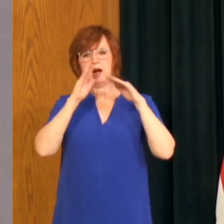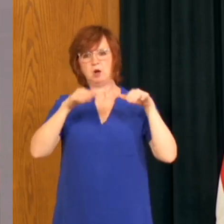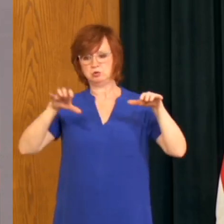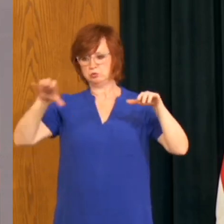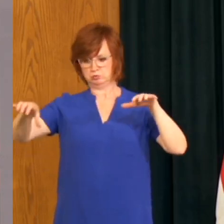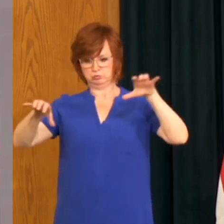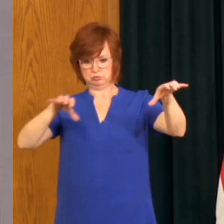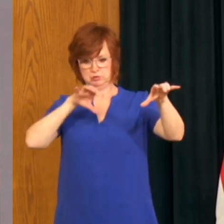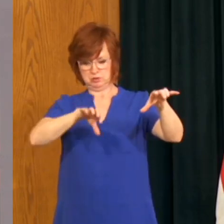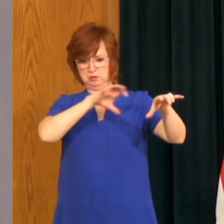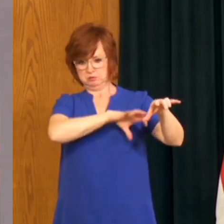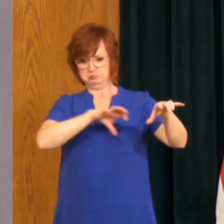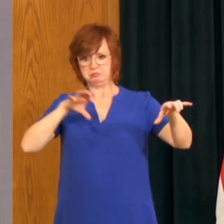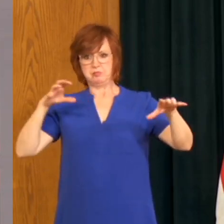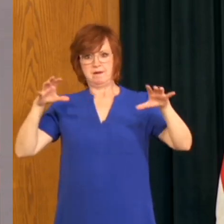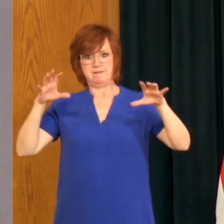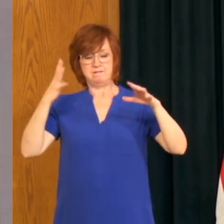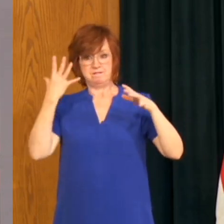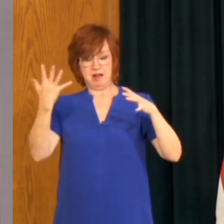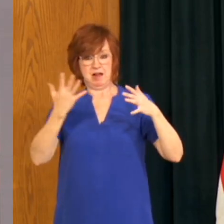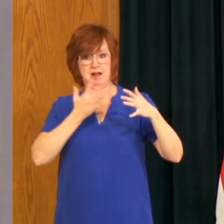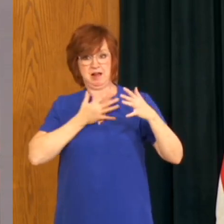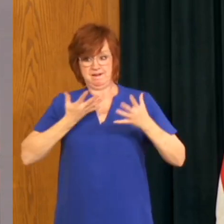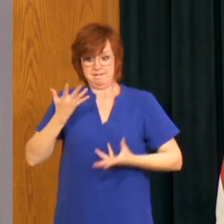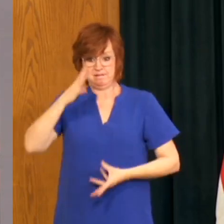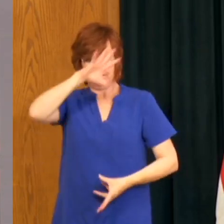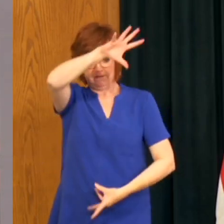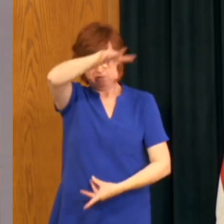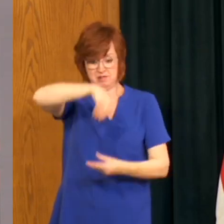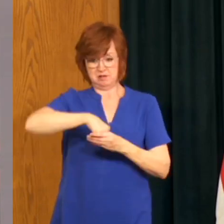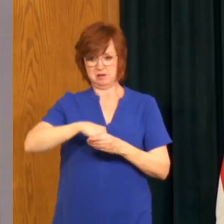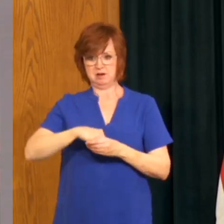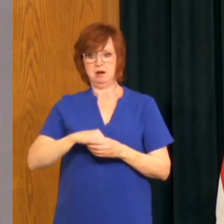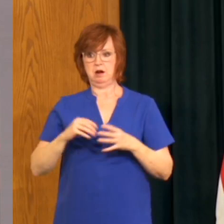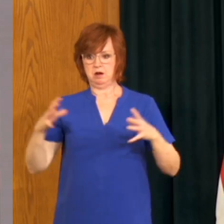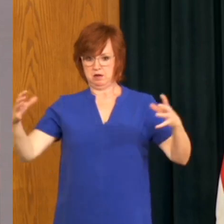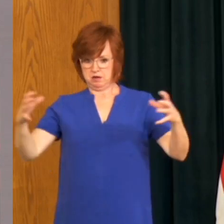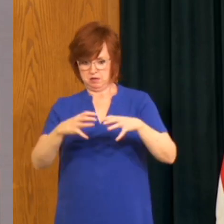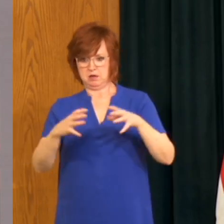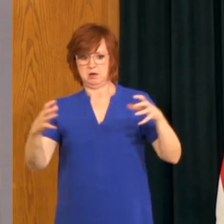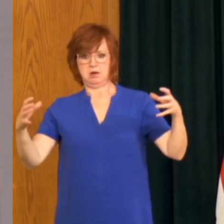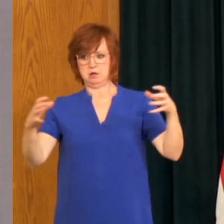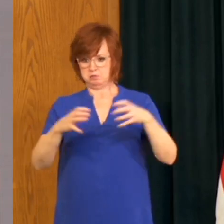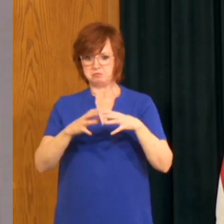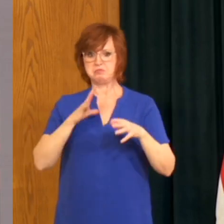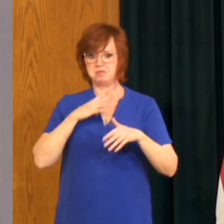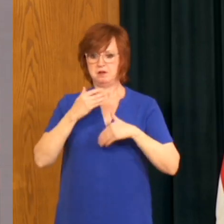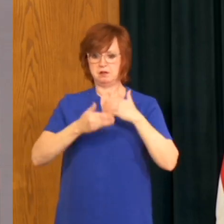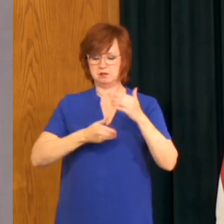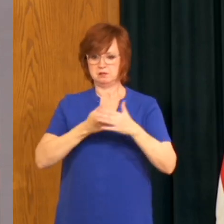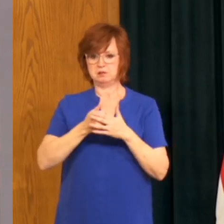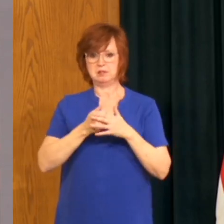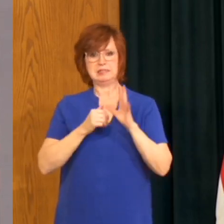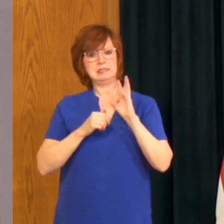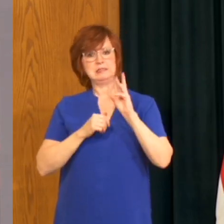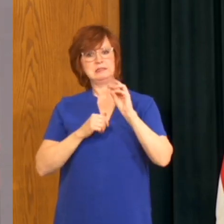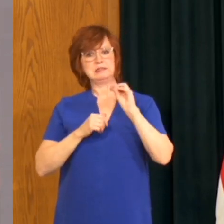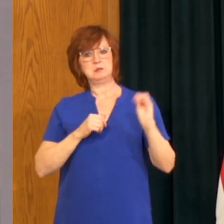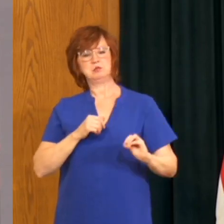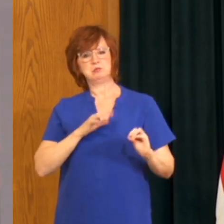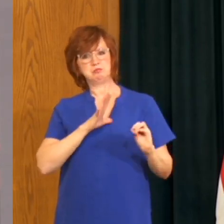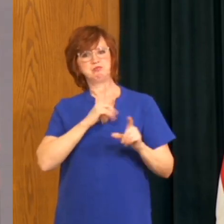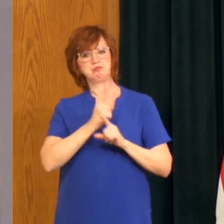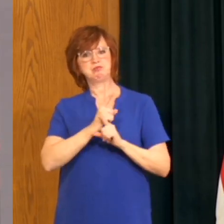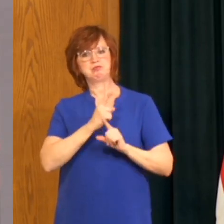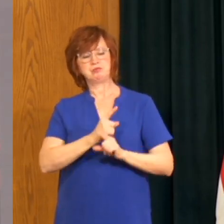that's the second box on the top, we can prevent a surge. But once you start getting into that 70 to 80% range, you start